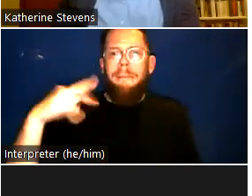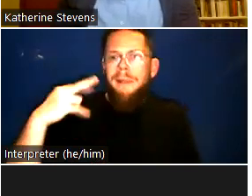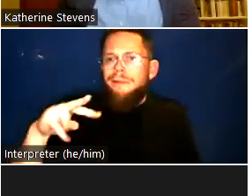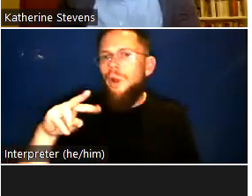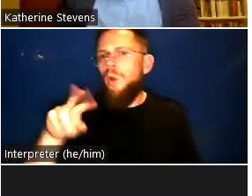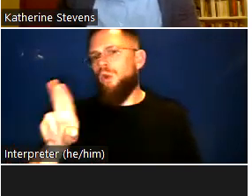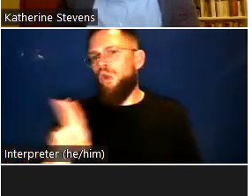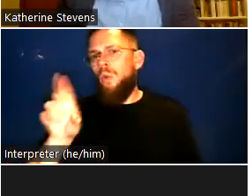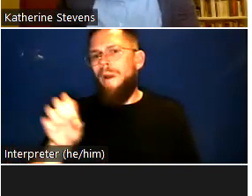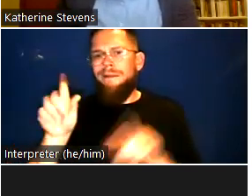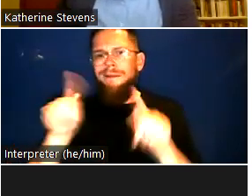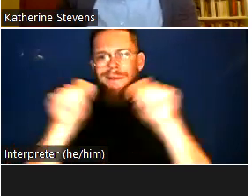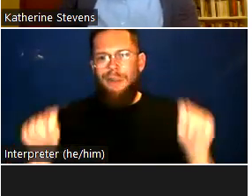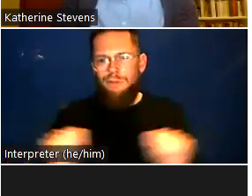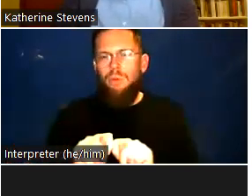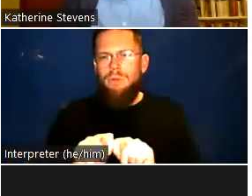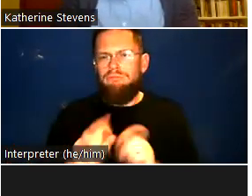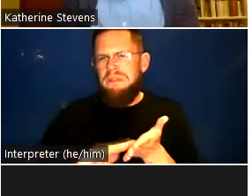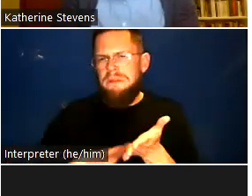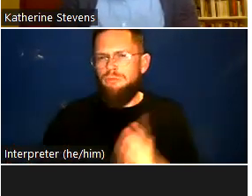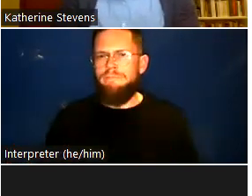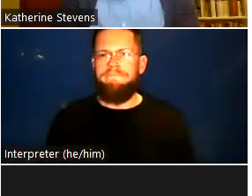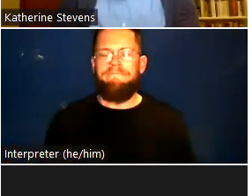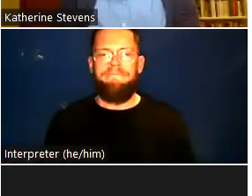and possessions.